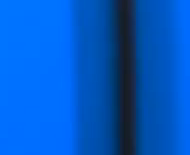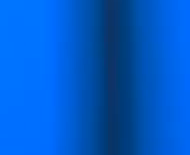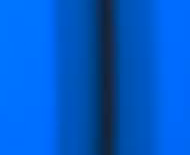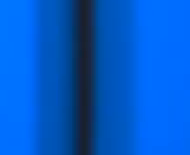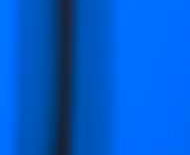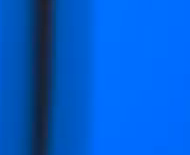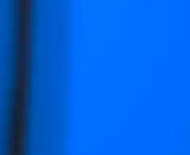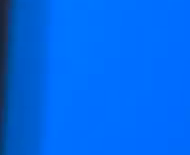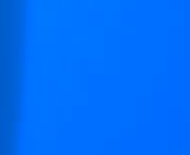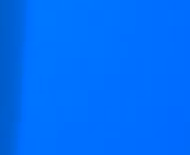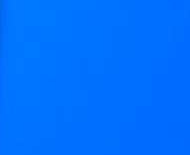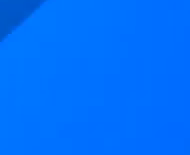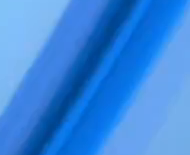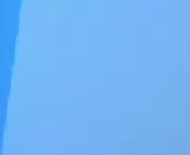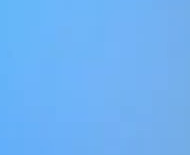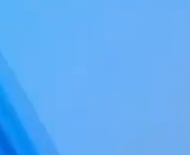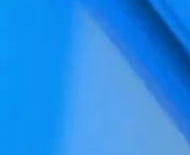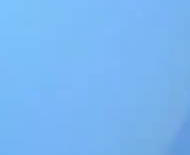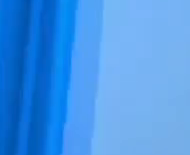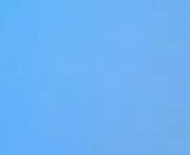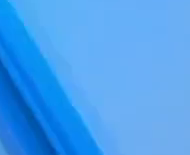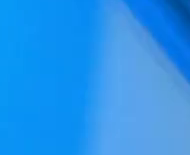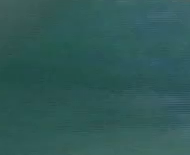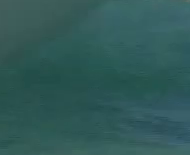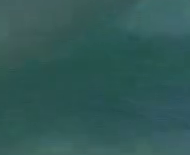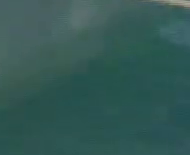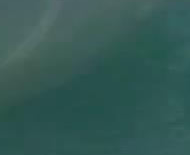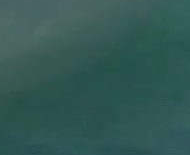This is ZNS Total Sports.